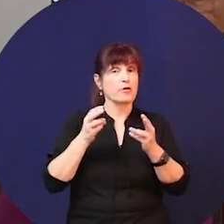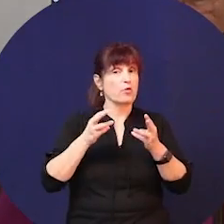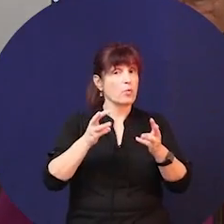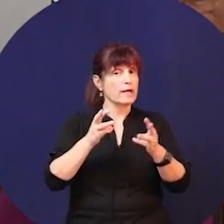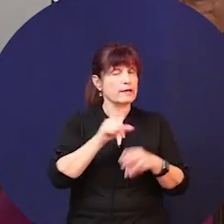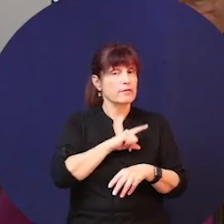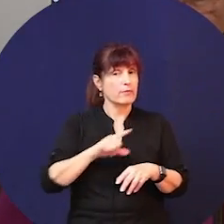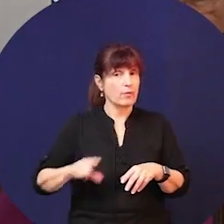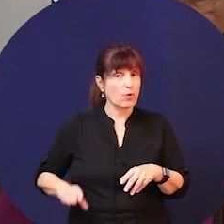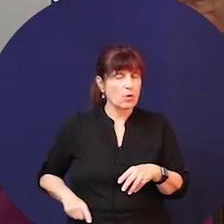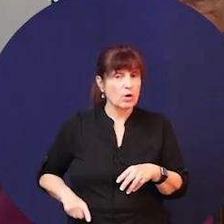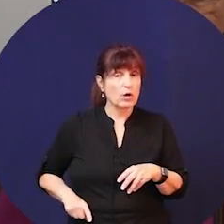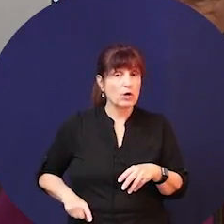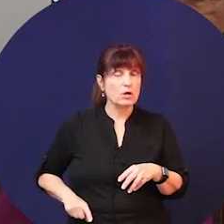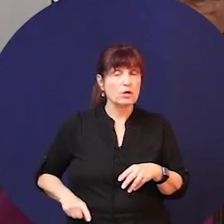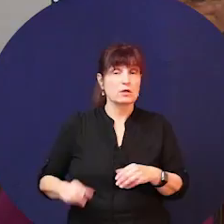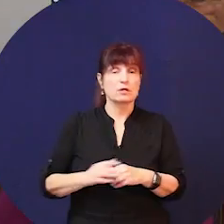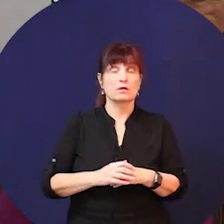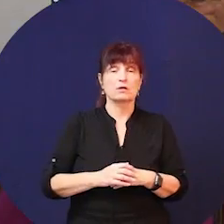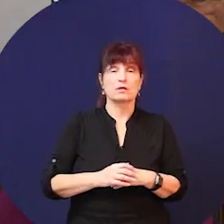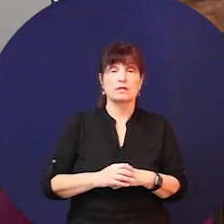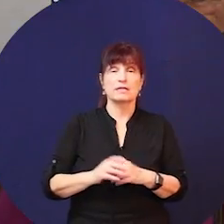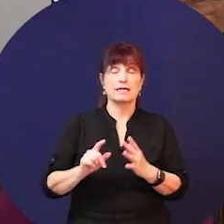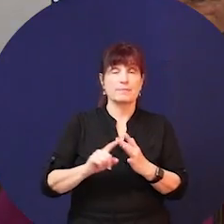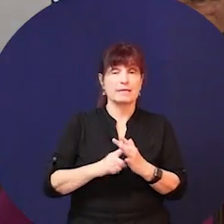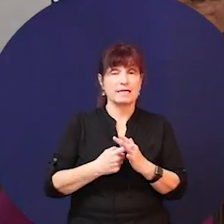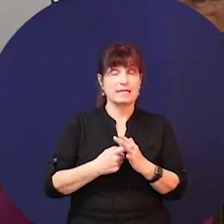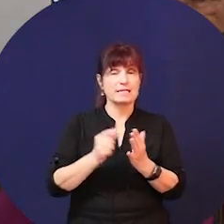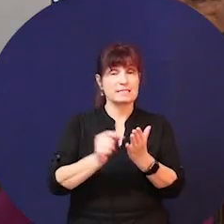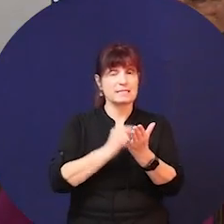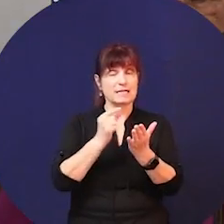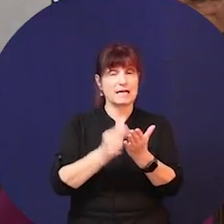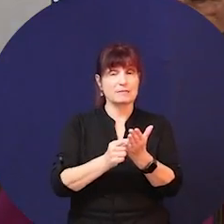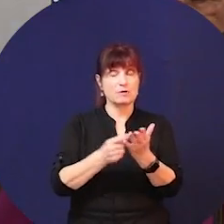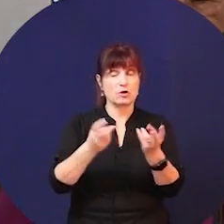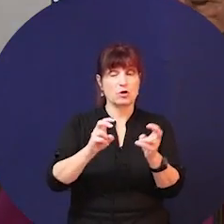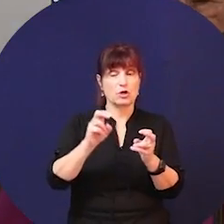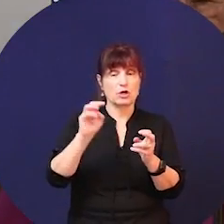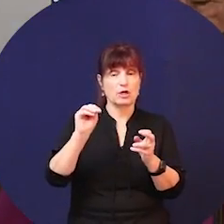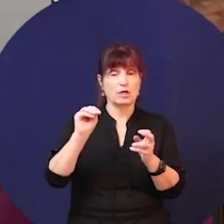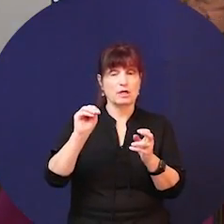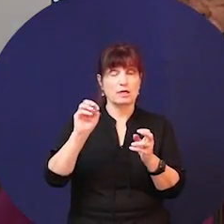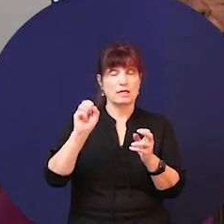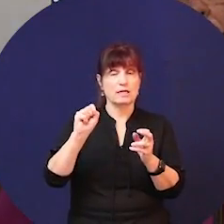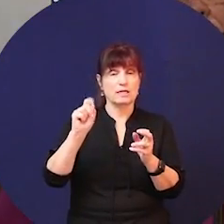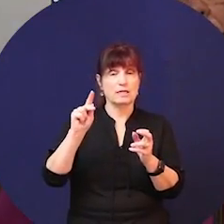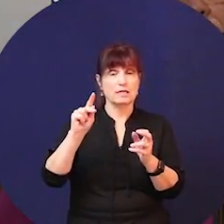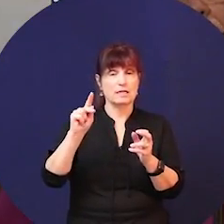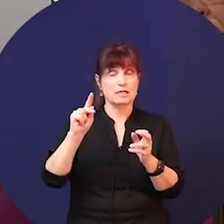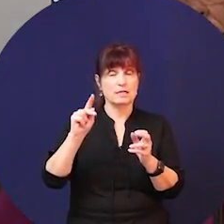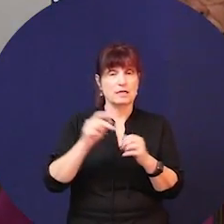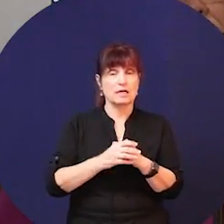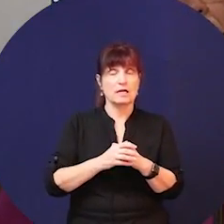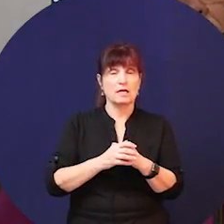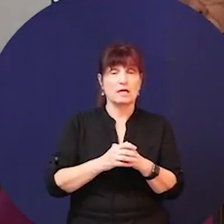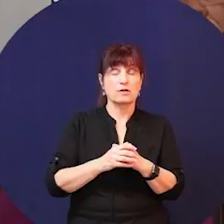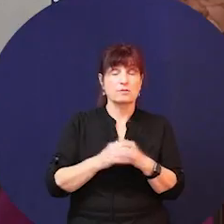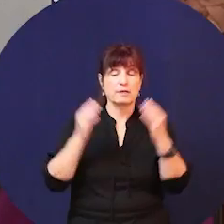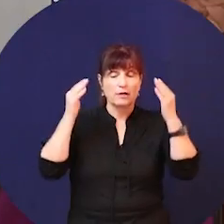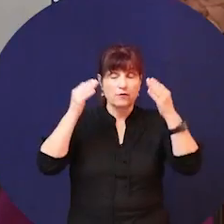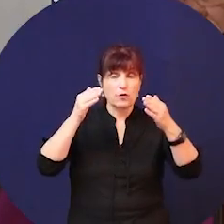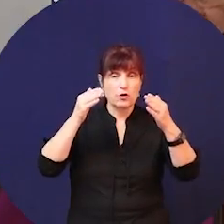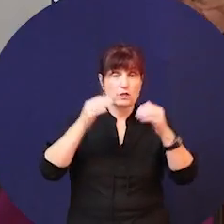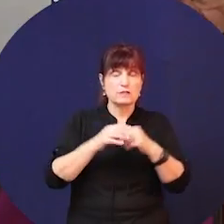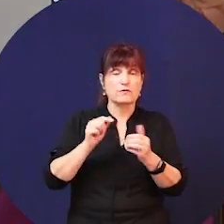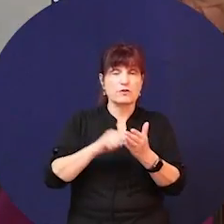the Lord, the introduction of this gospel according to Mark, this Markan gospel that will be our main focus for this whole